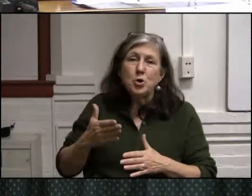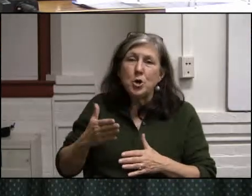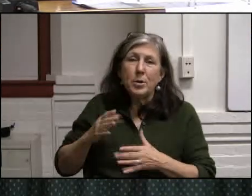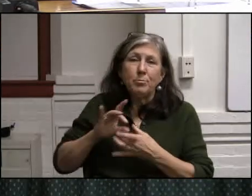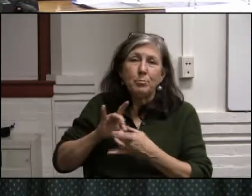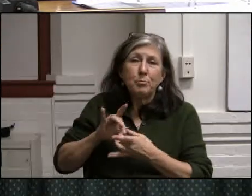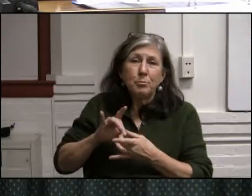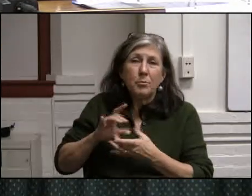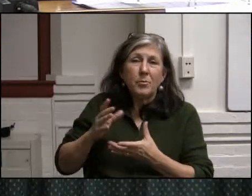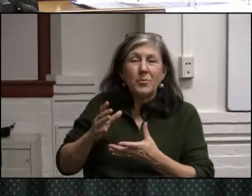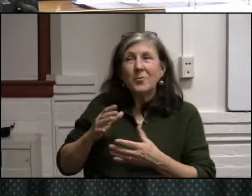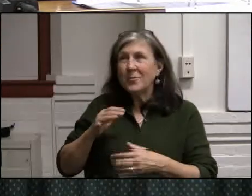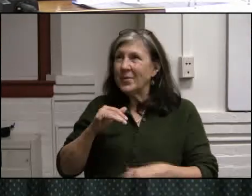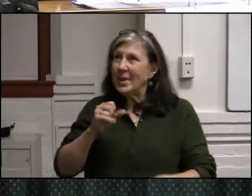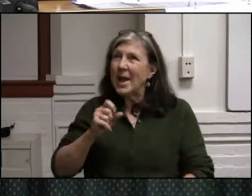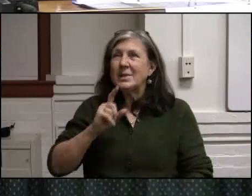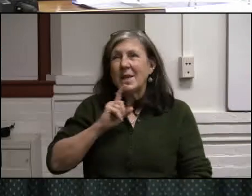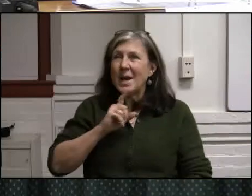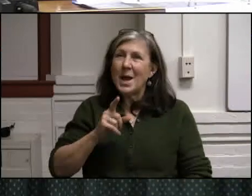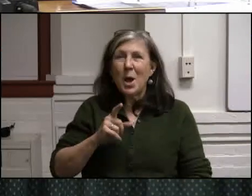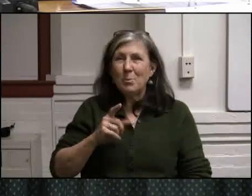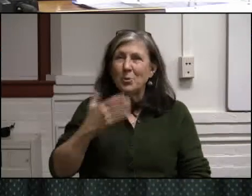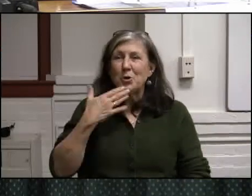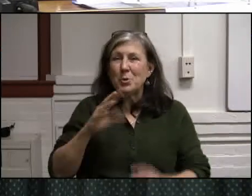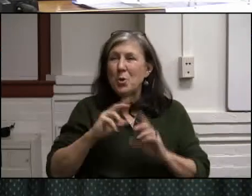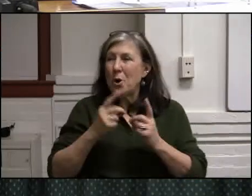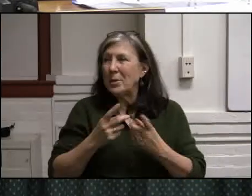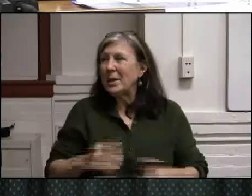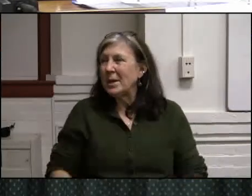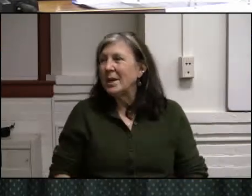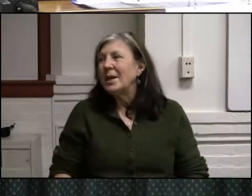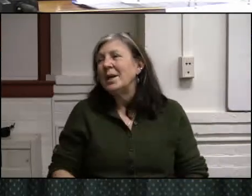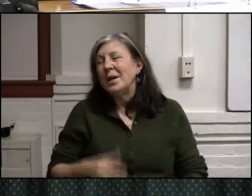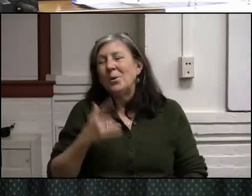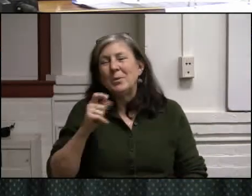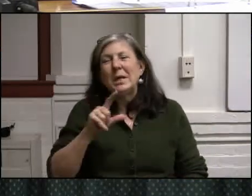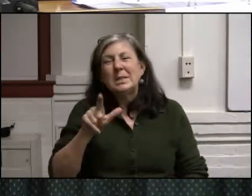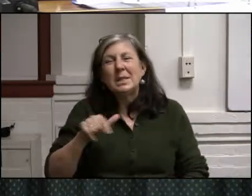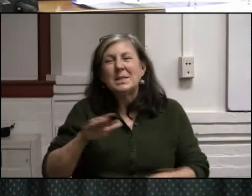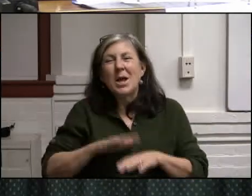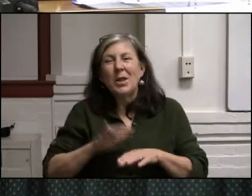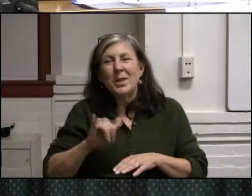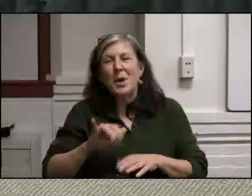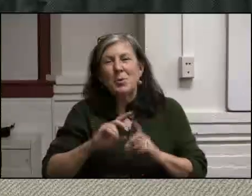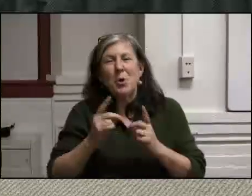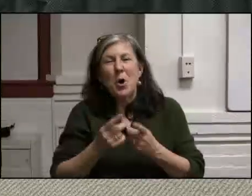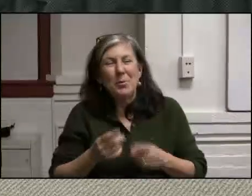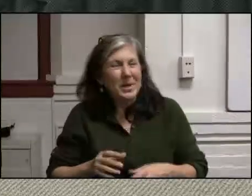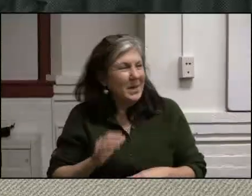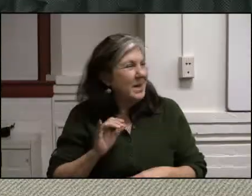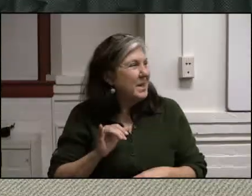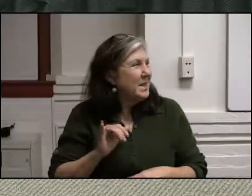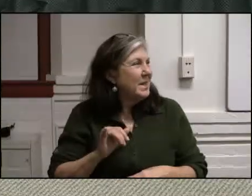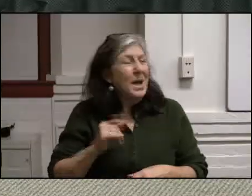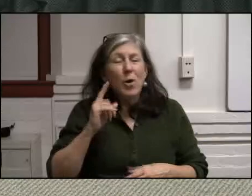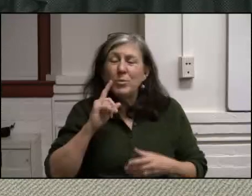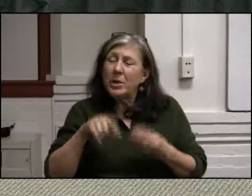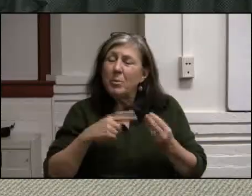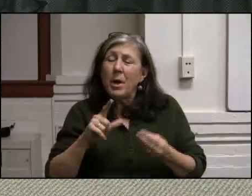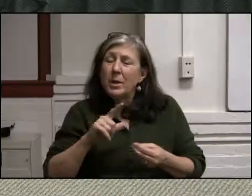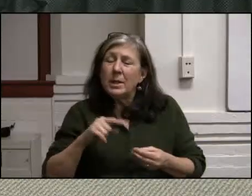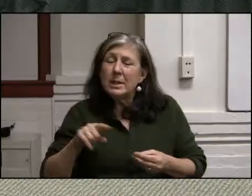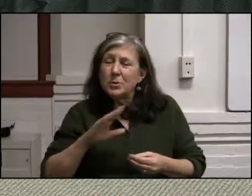the regional Yes, I commission's am. help as much as other places? Feeding Liz lines. I'm thinking about Liz's experience.